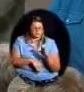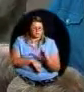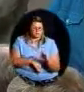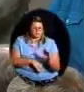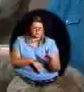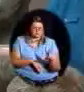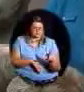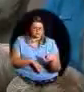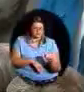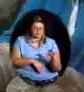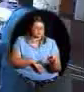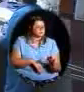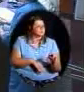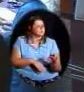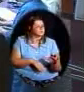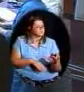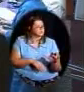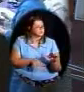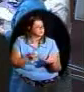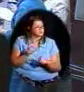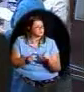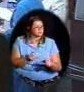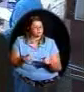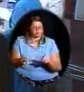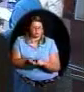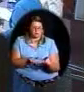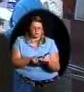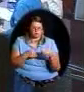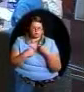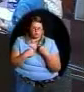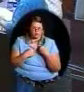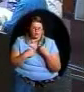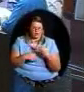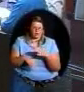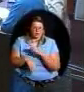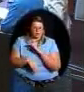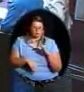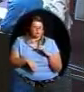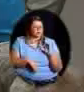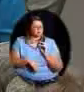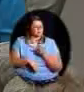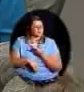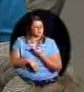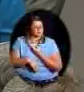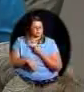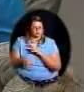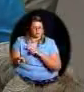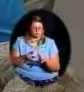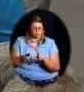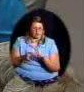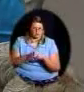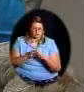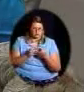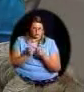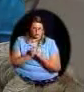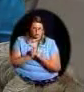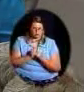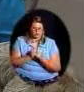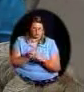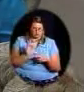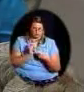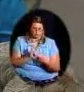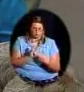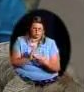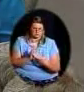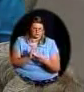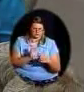survey. And we also have a committee that we have started, we're getting ready to start with representatives